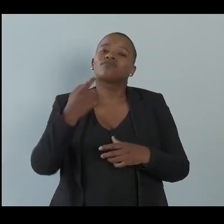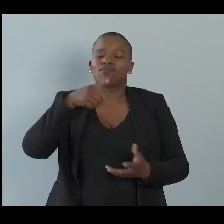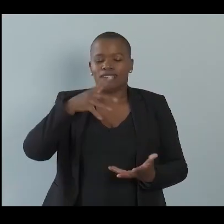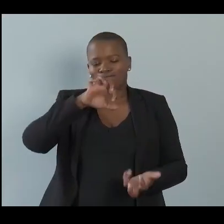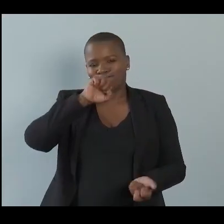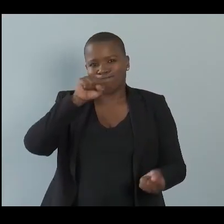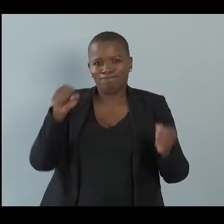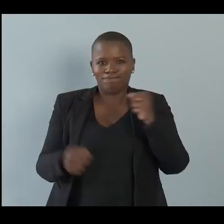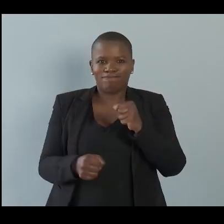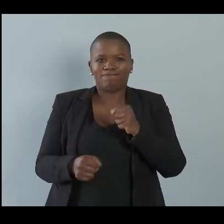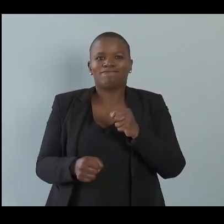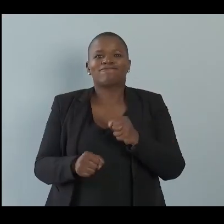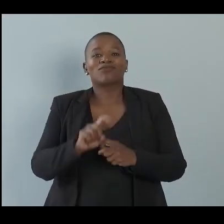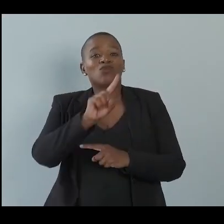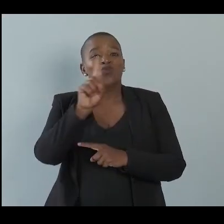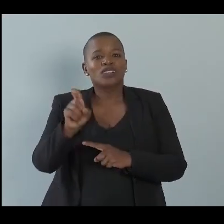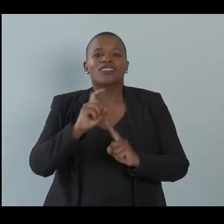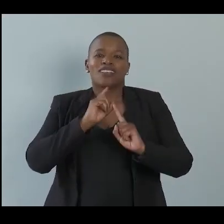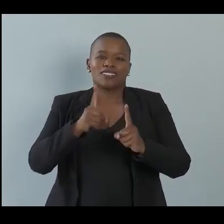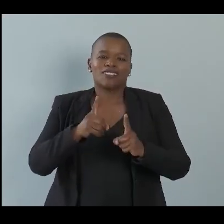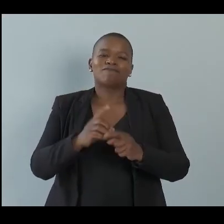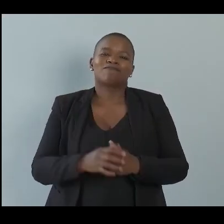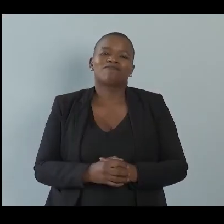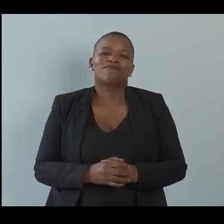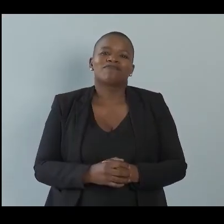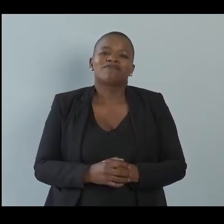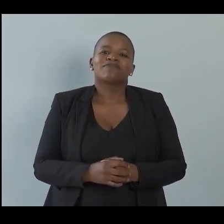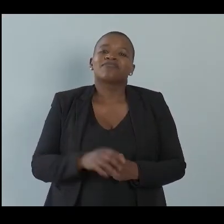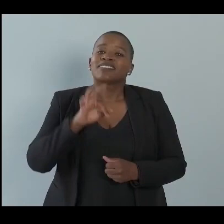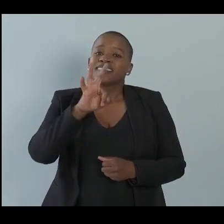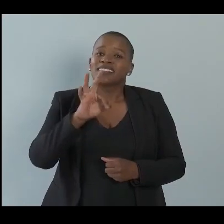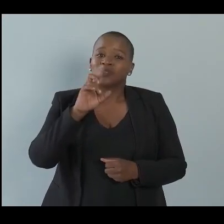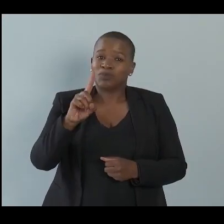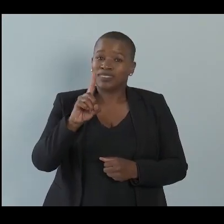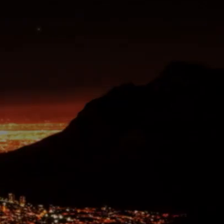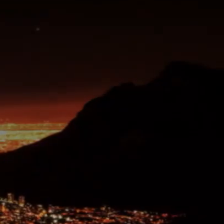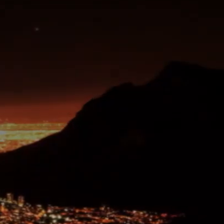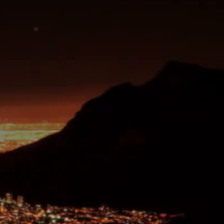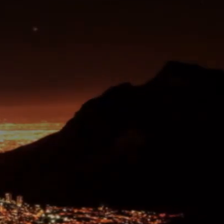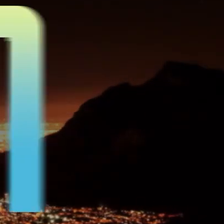results for Altron to the 6 months, 31st of August 2023.